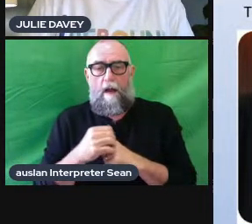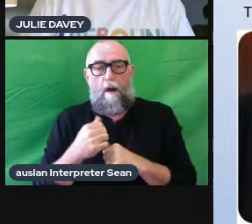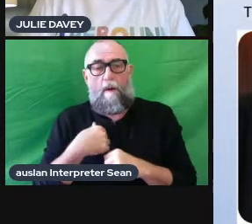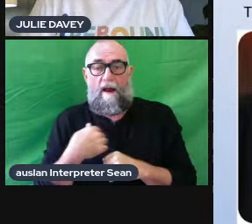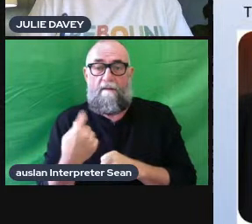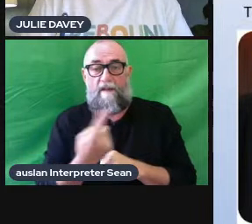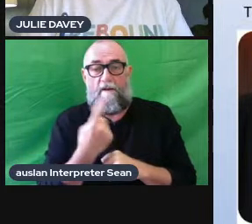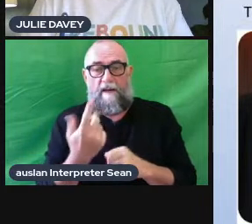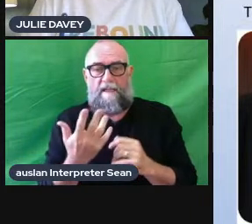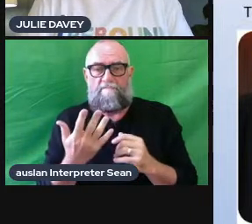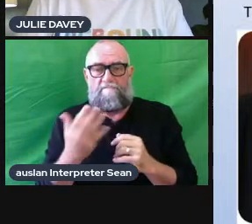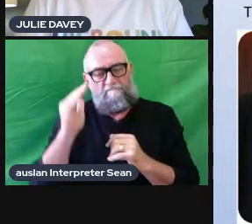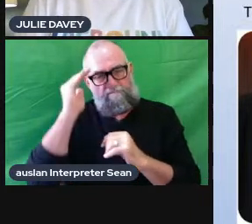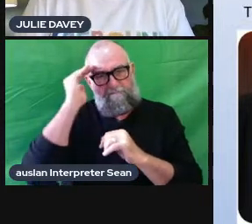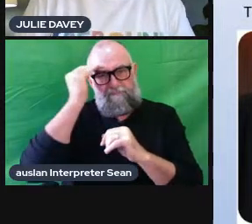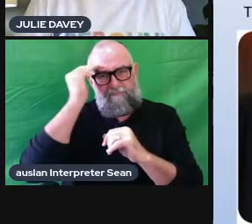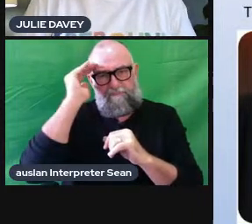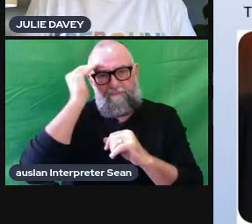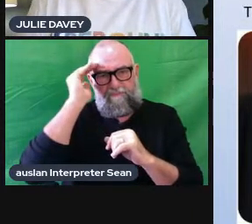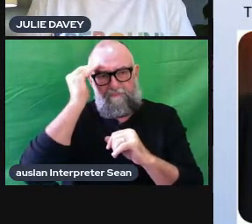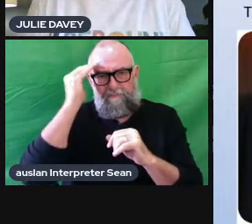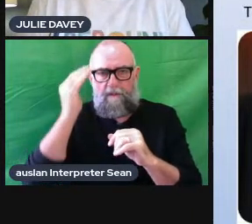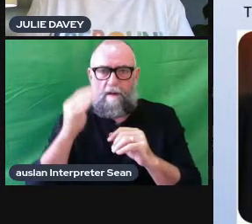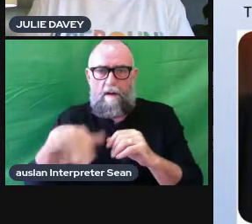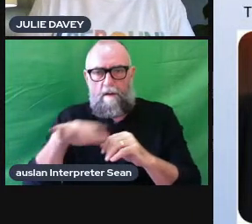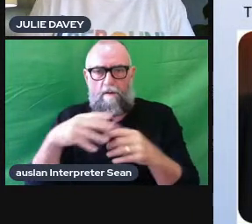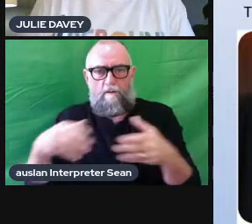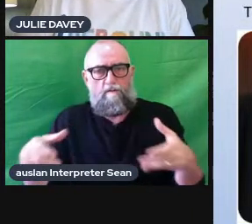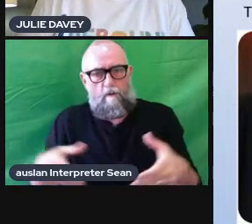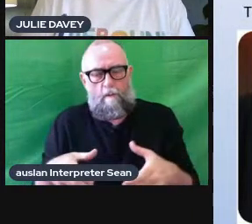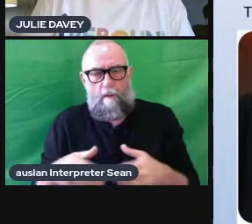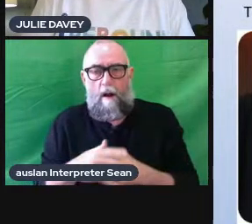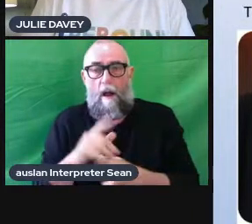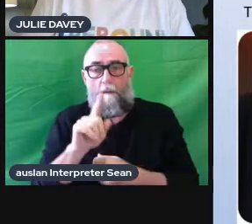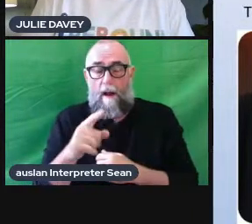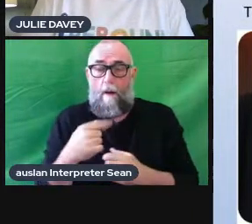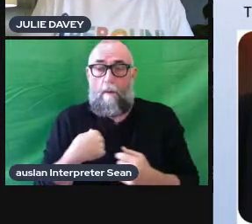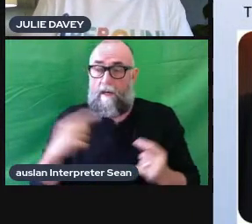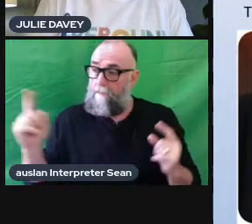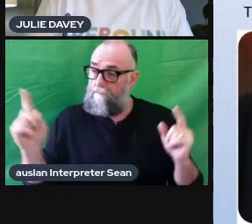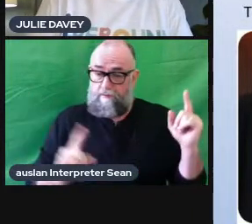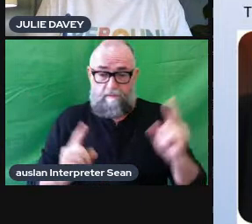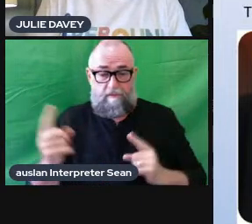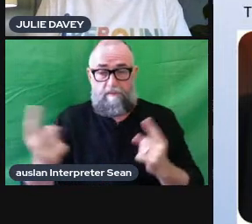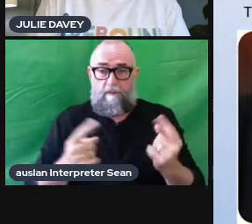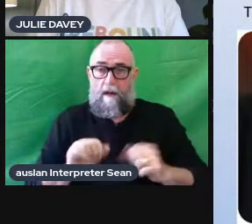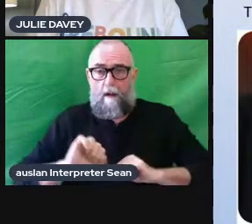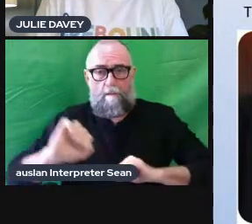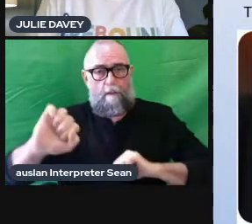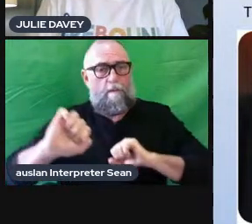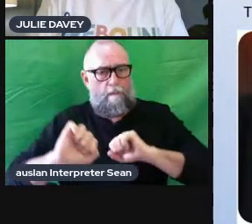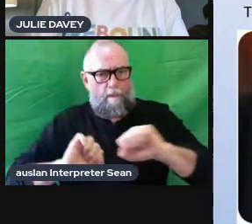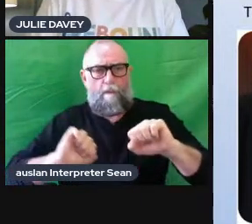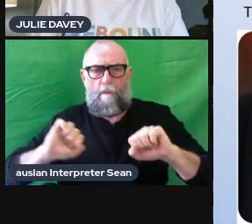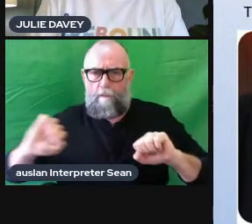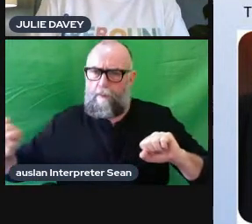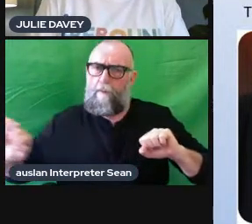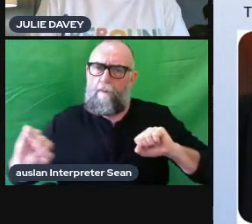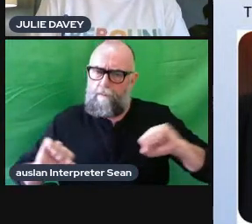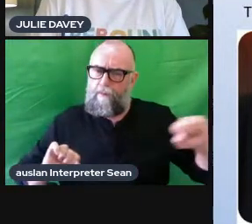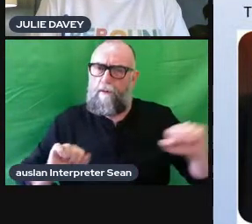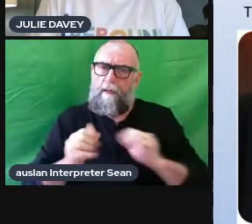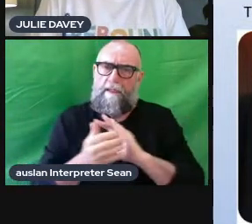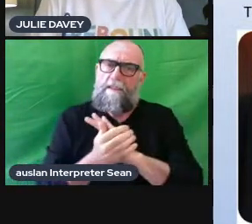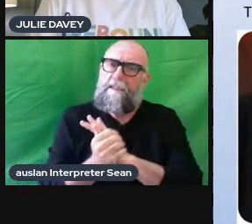actually, pretty bolshy, but we all bring different skills to the process. And at the bottom, we've got the researchers and the